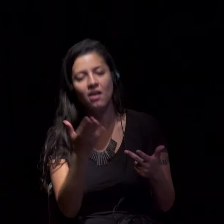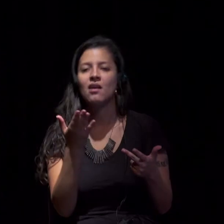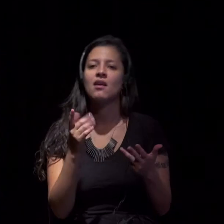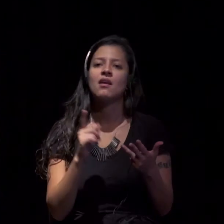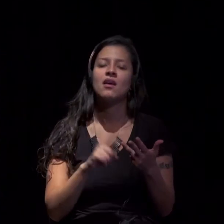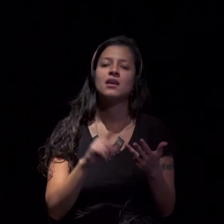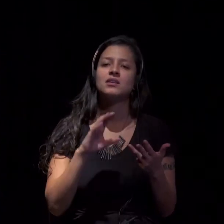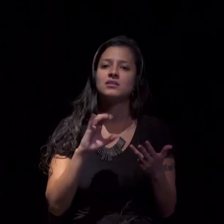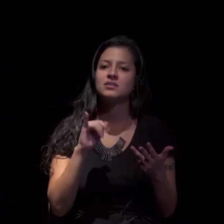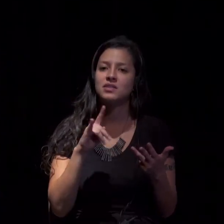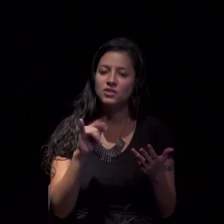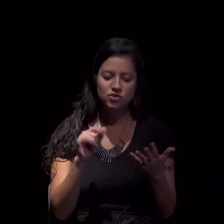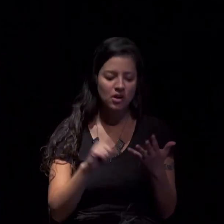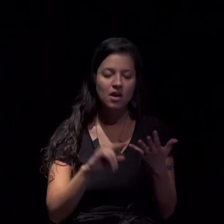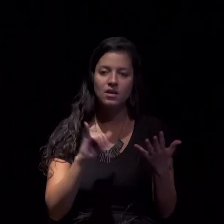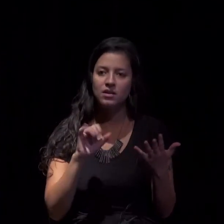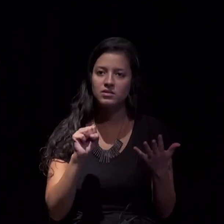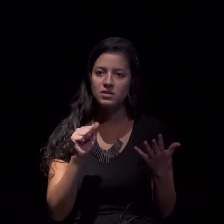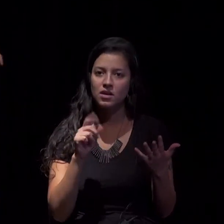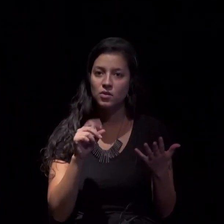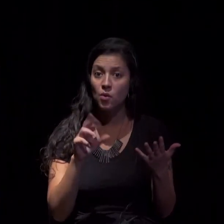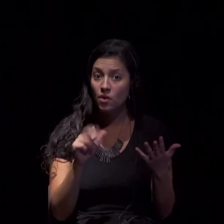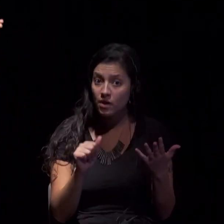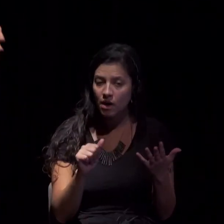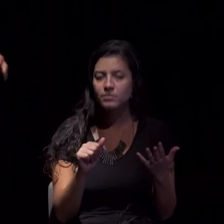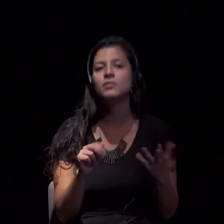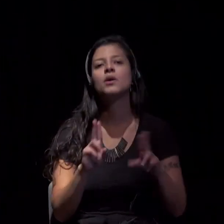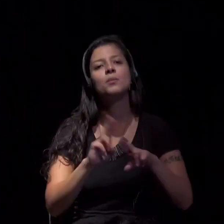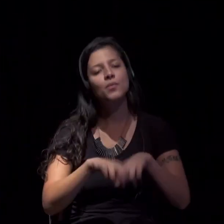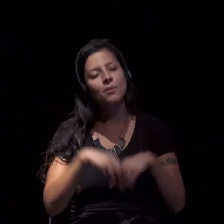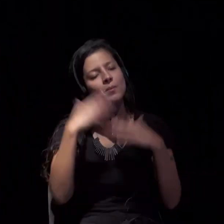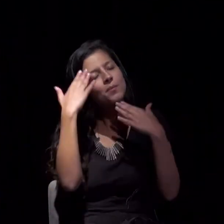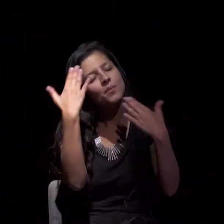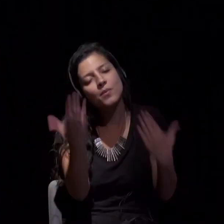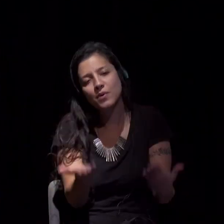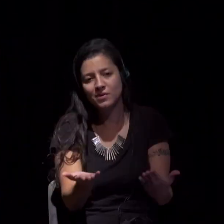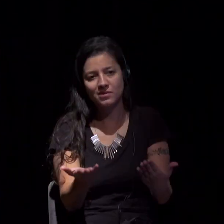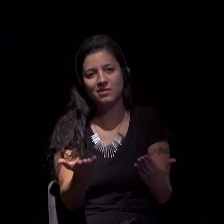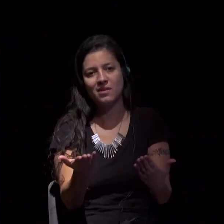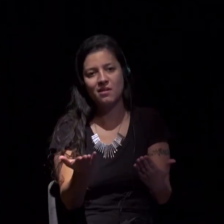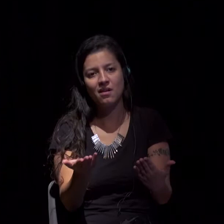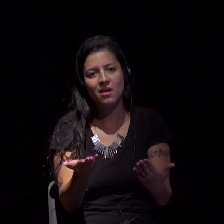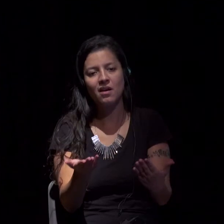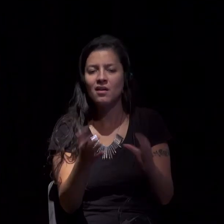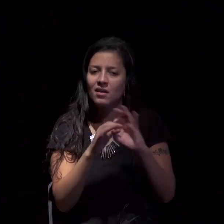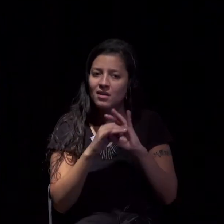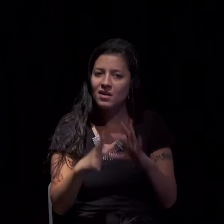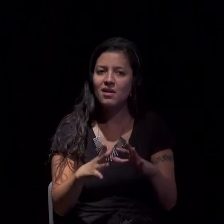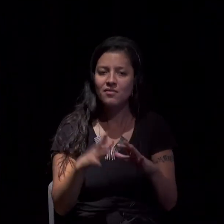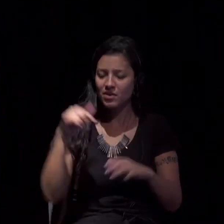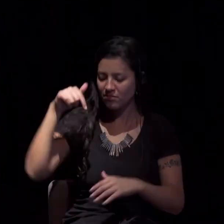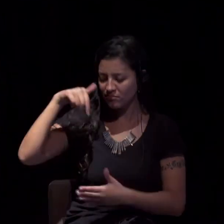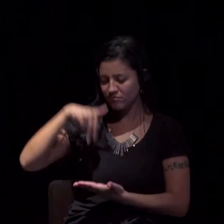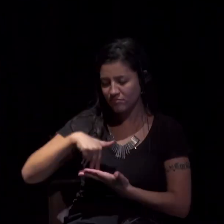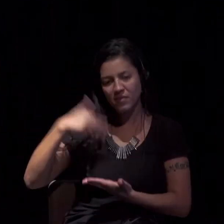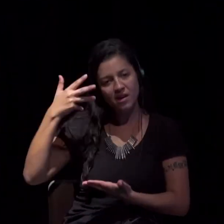and Isadora for providing the space for this gathering.